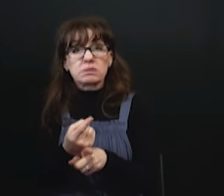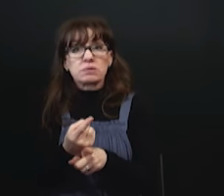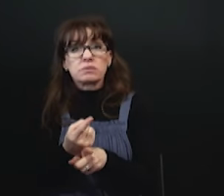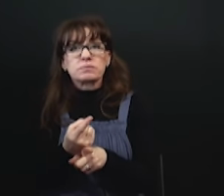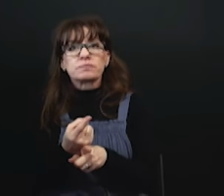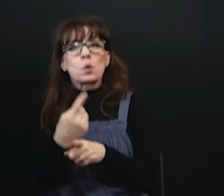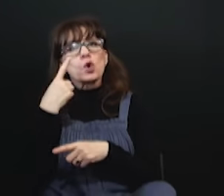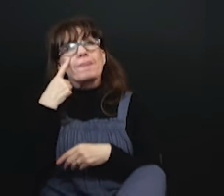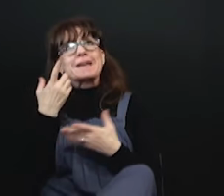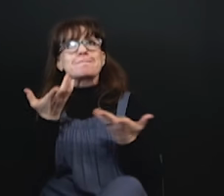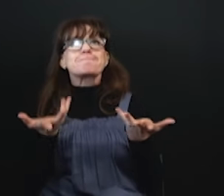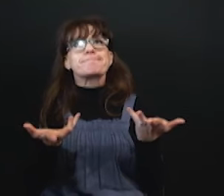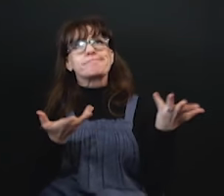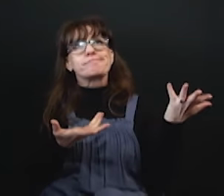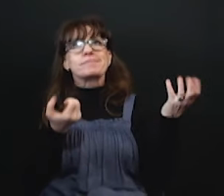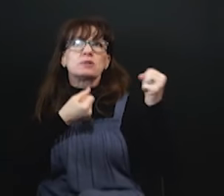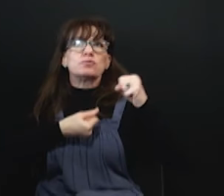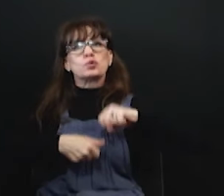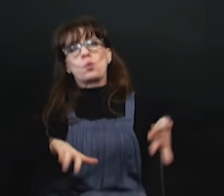When you think of surrender,